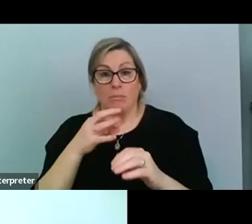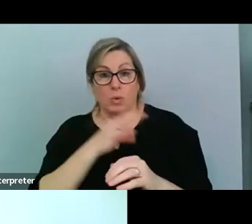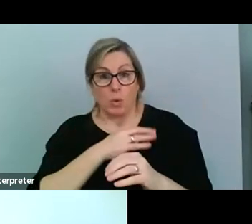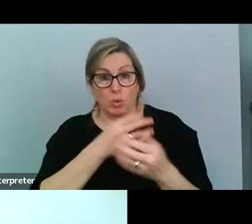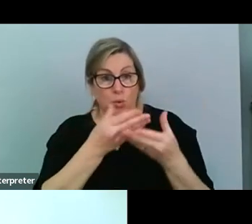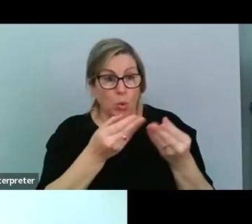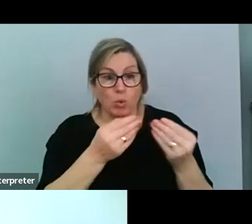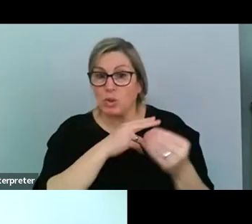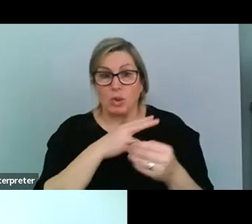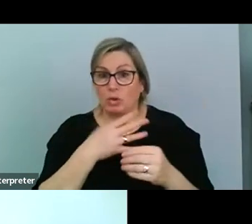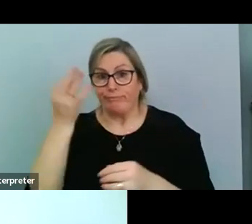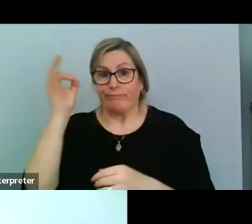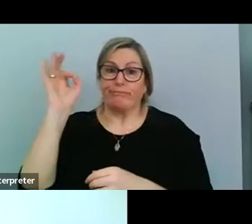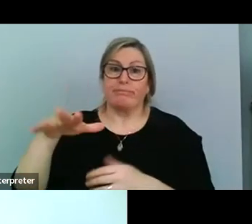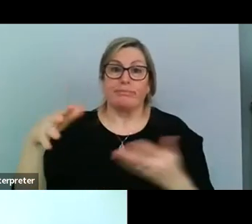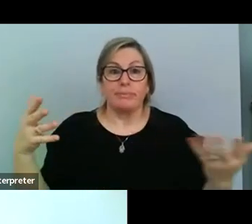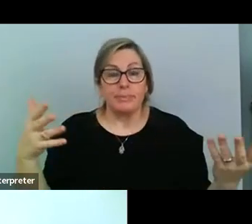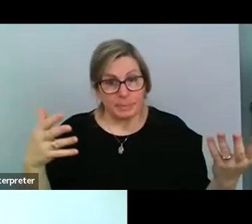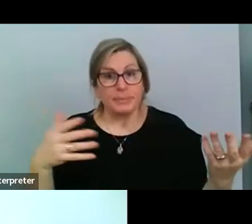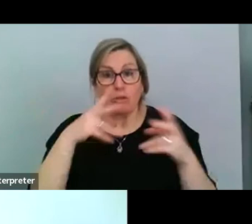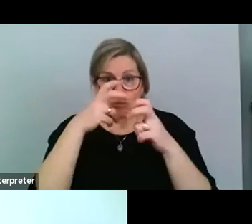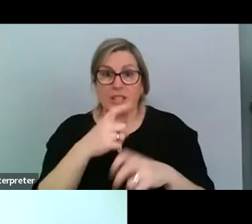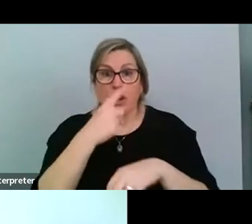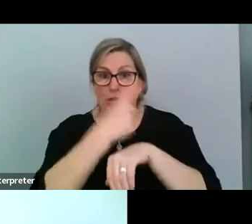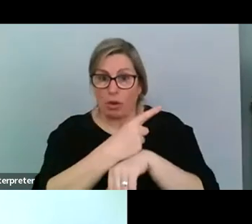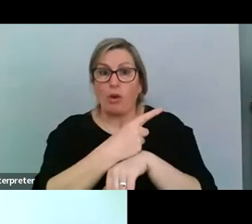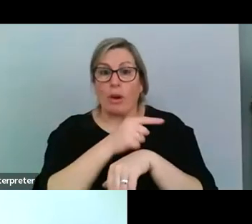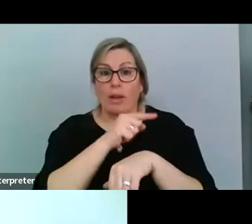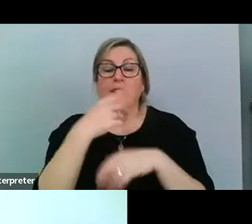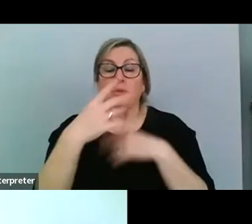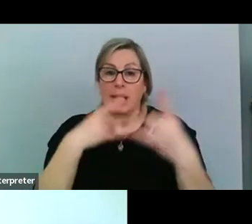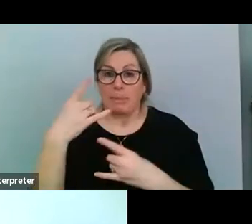yeah, it's evidence-based and it's from research, and this is what is happening.